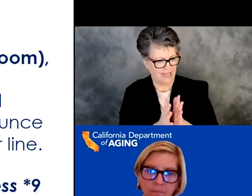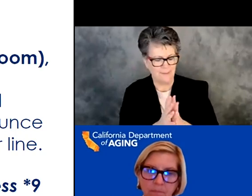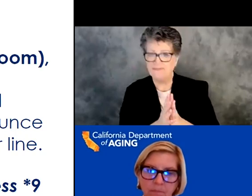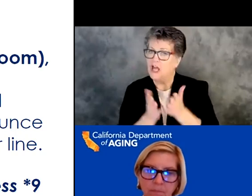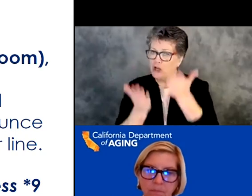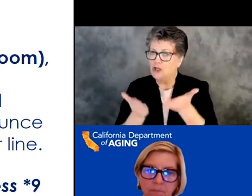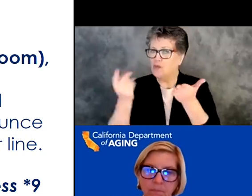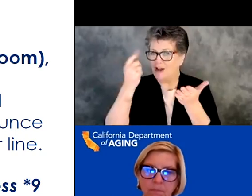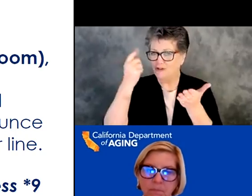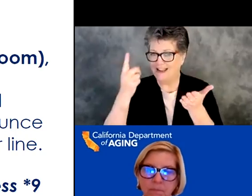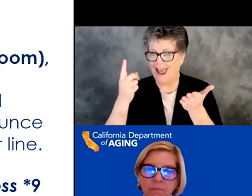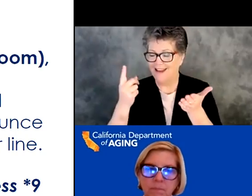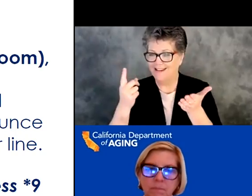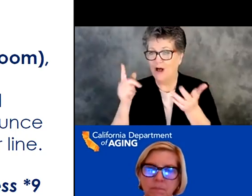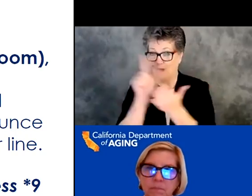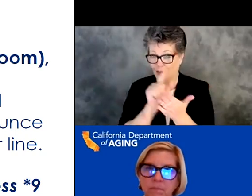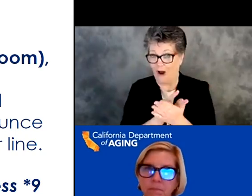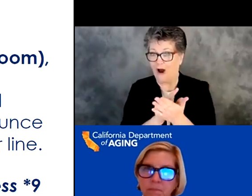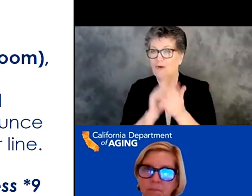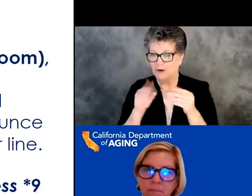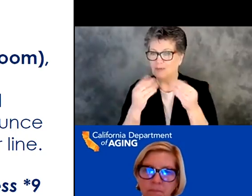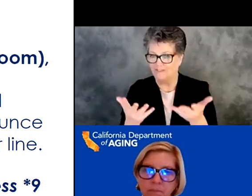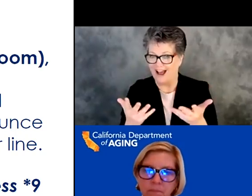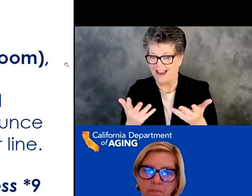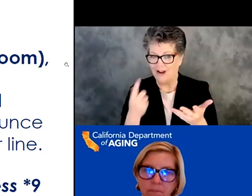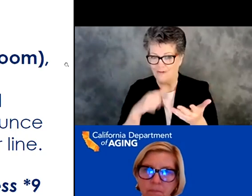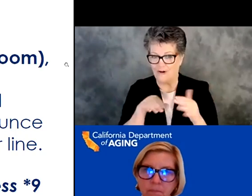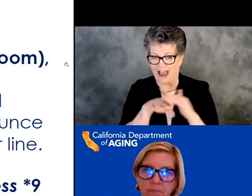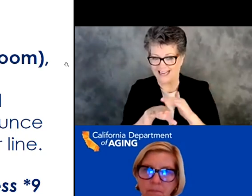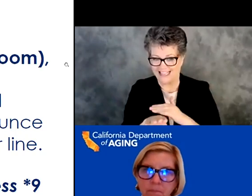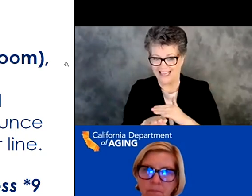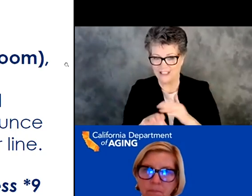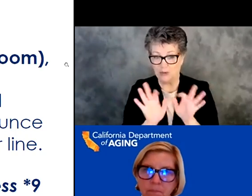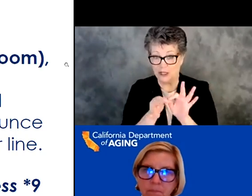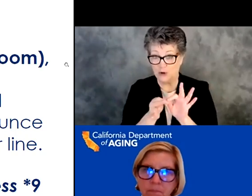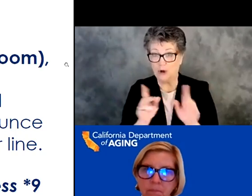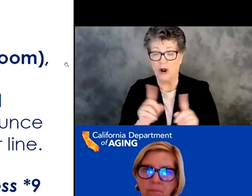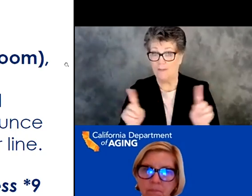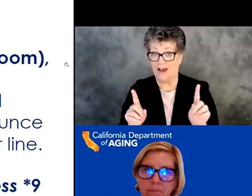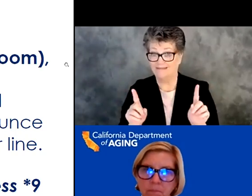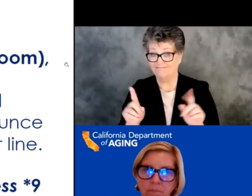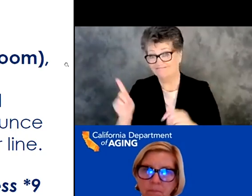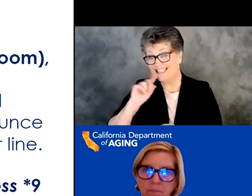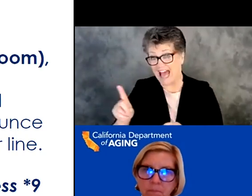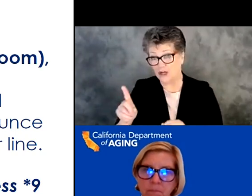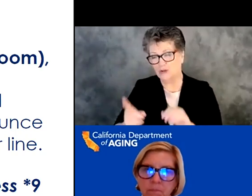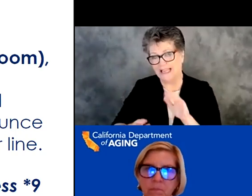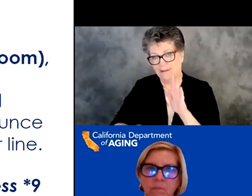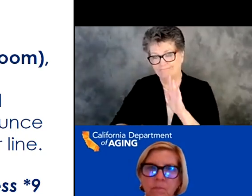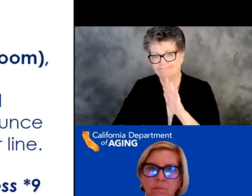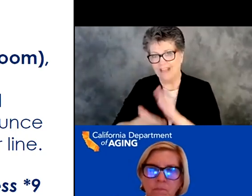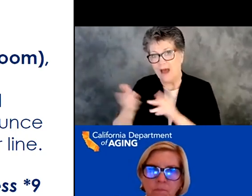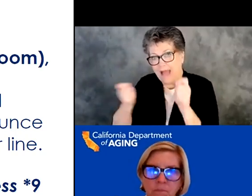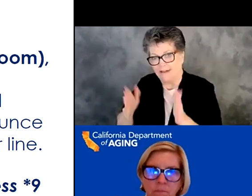you understand that the law would provide for access to an interpreter, but that it's actually operationalizing